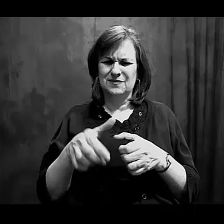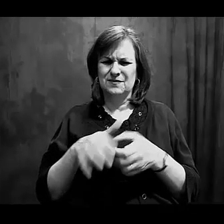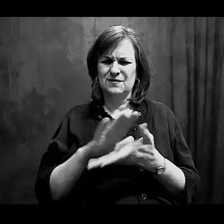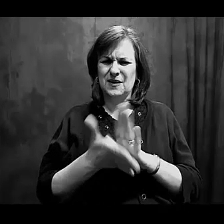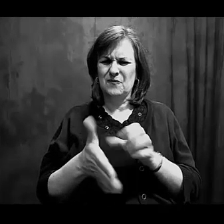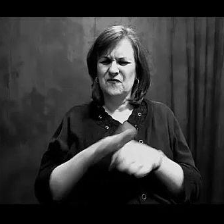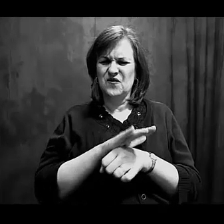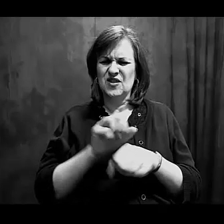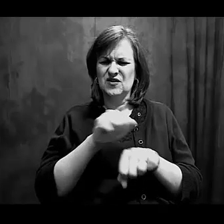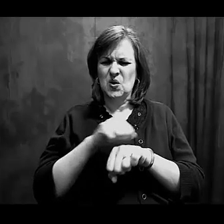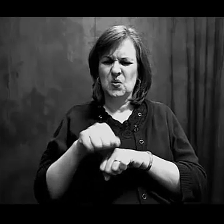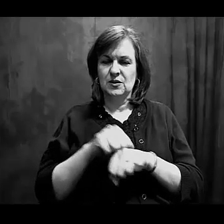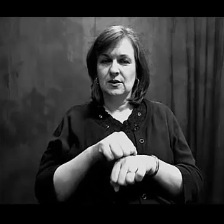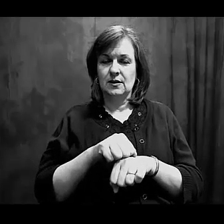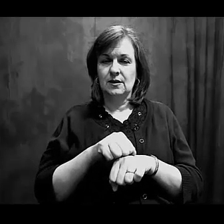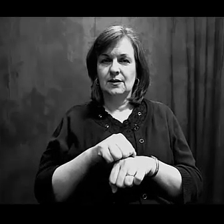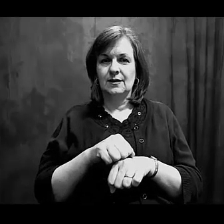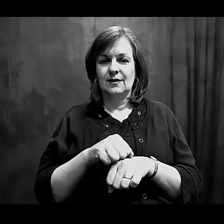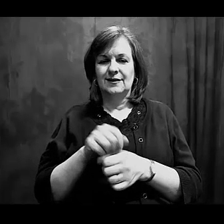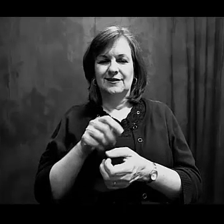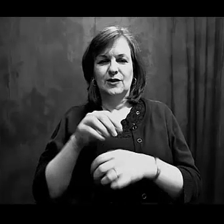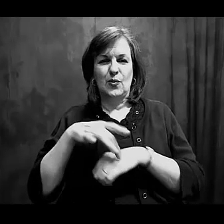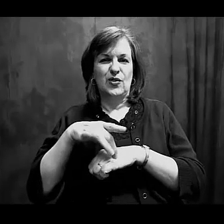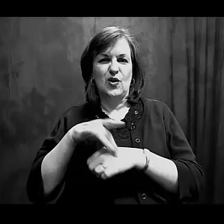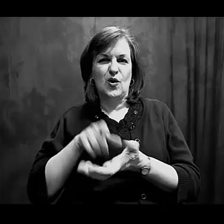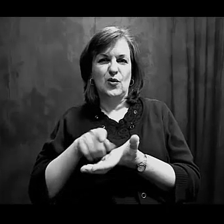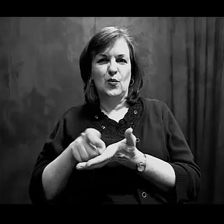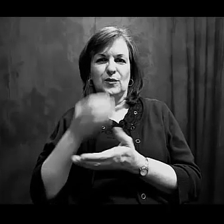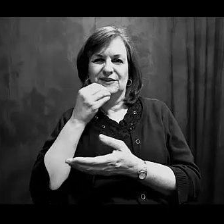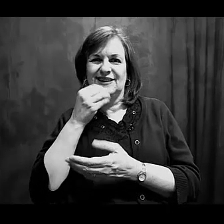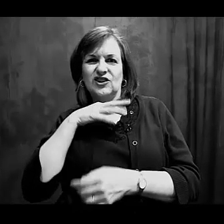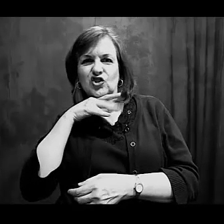How is this full of stones? Well, if you're an earthworm, all you do